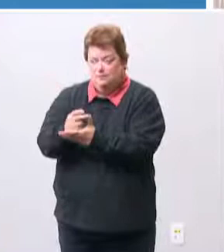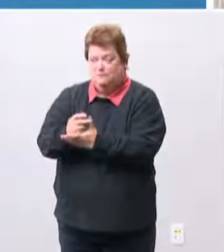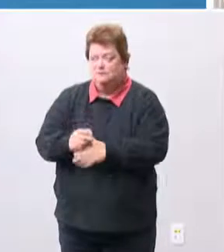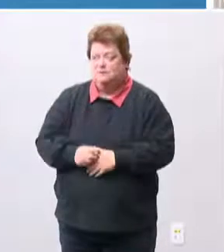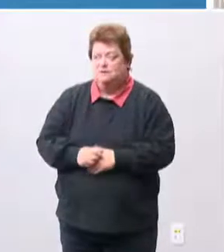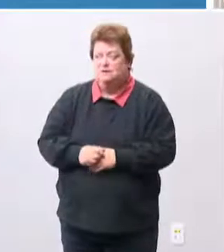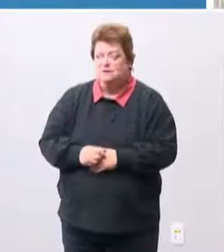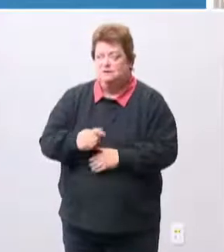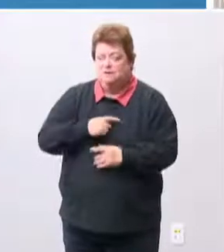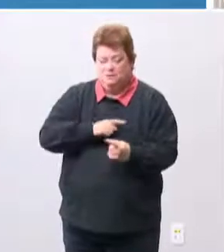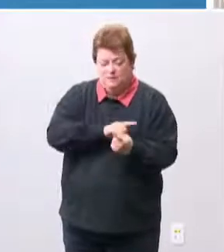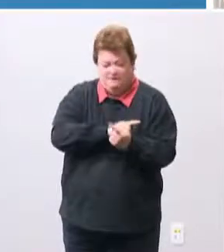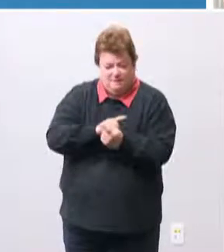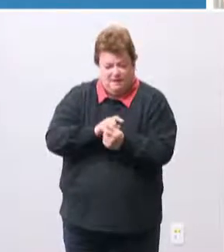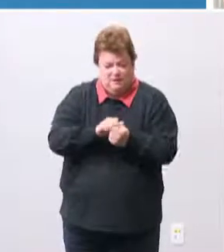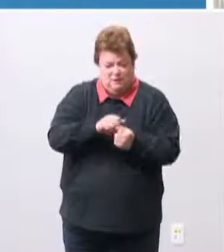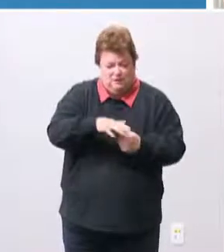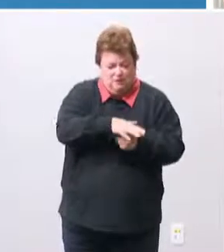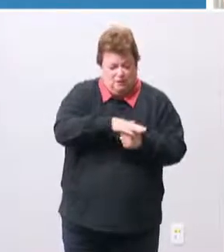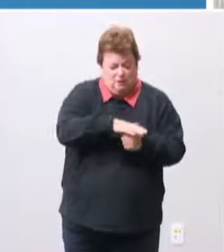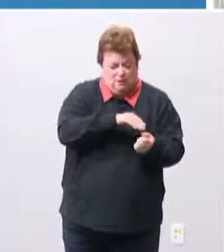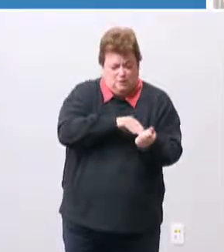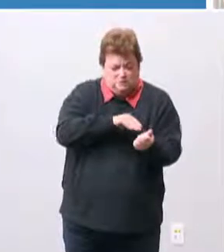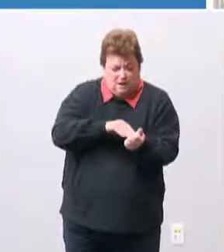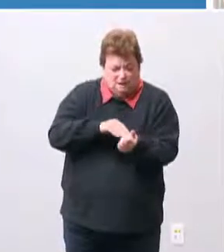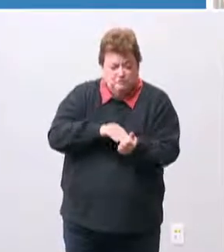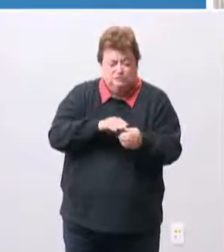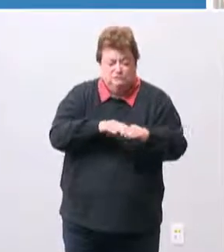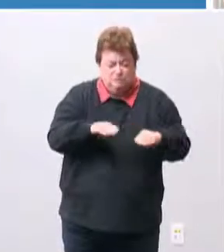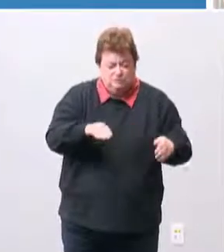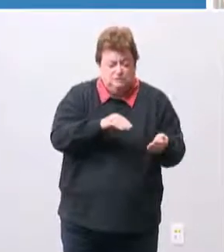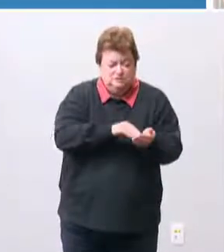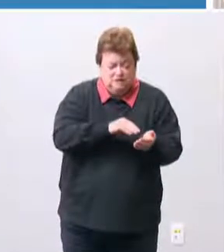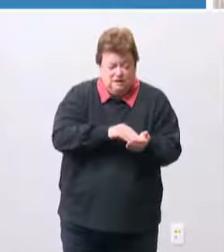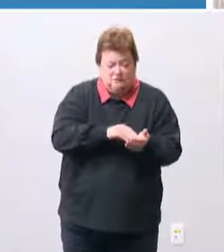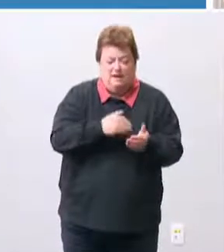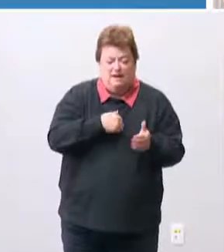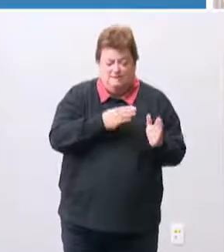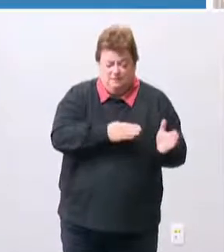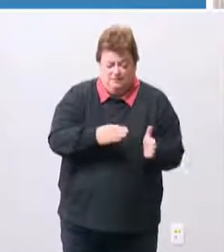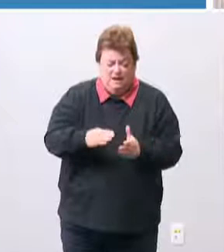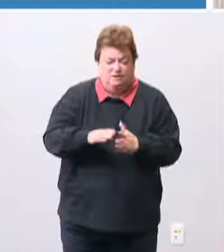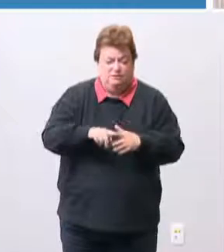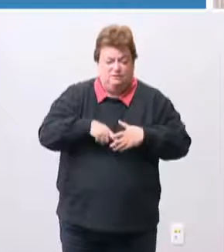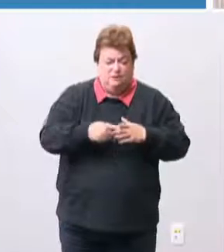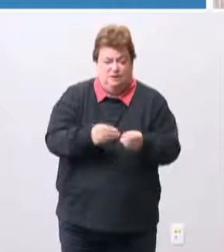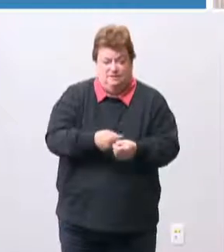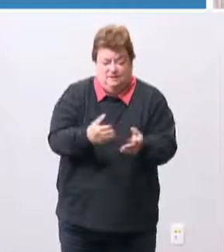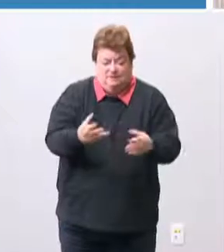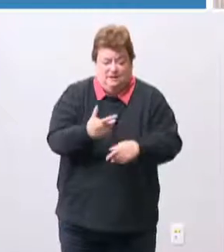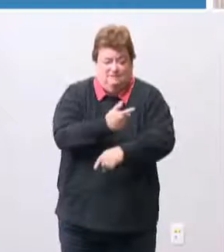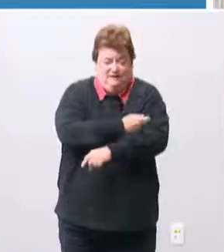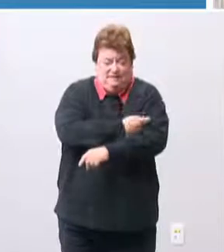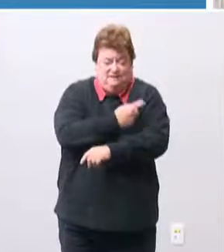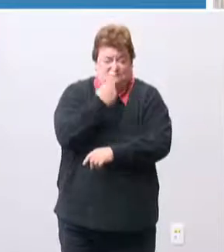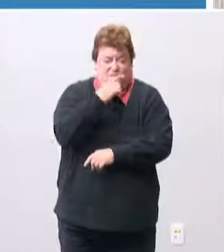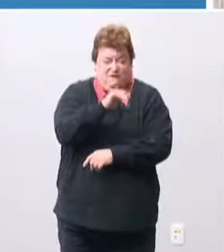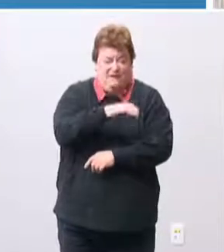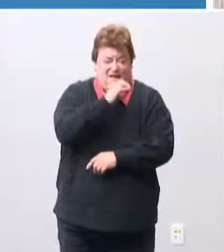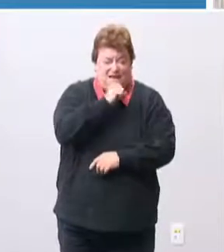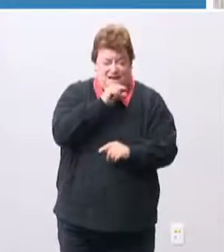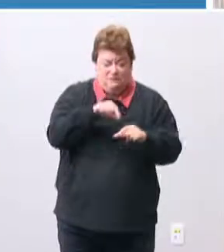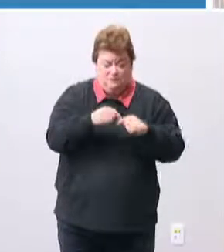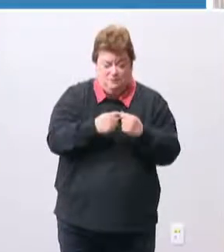We met with the local pediatricians and other partners and have a plan to begin offering vaccine to children in this age group